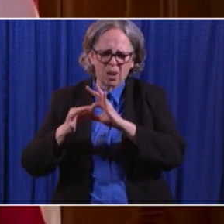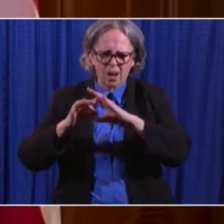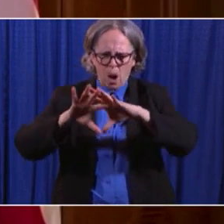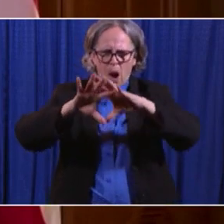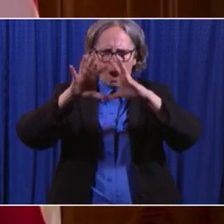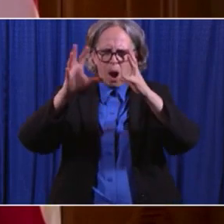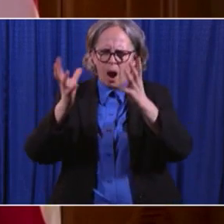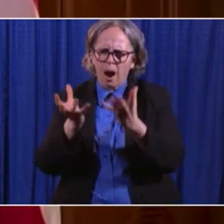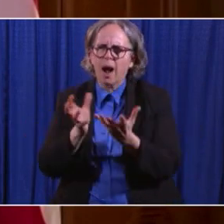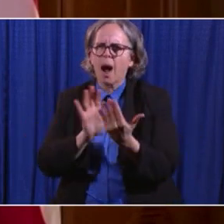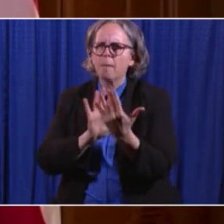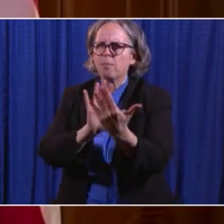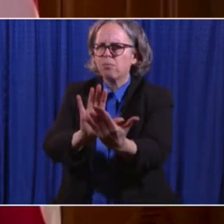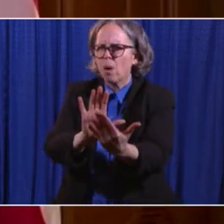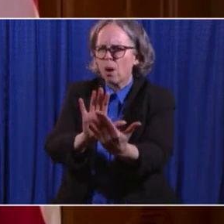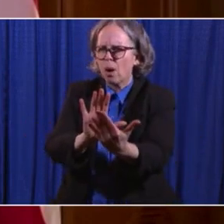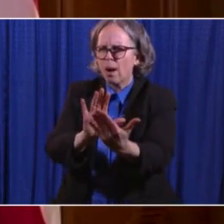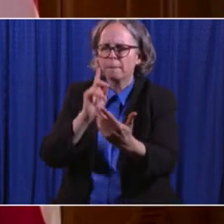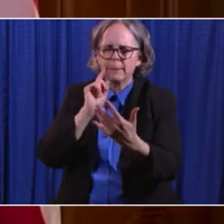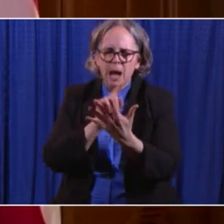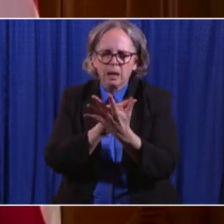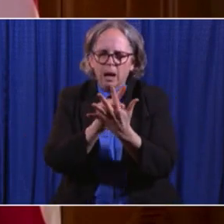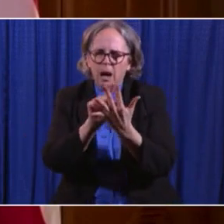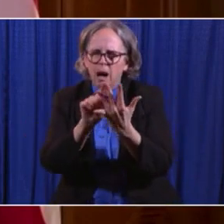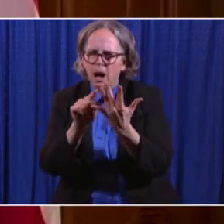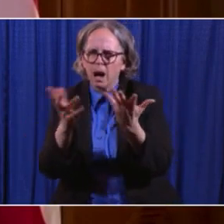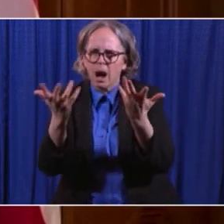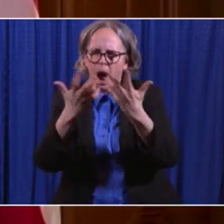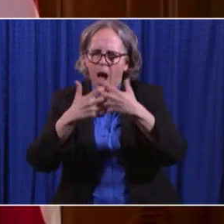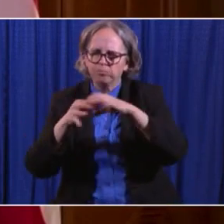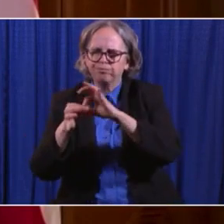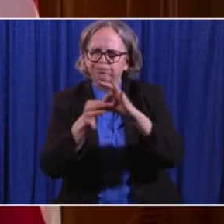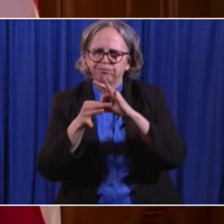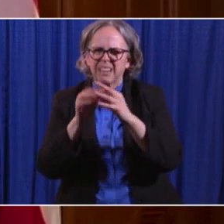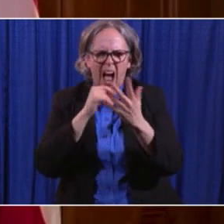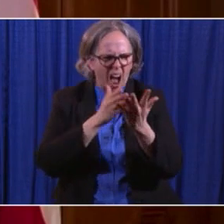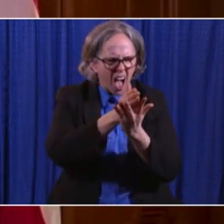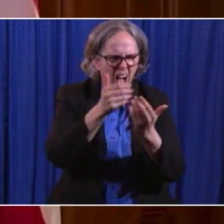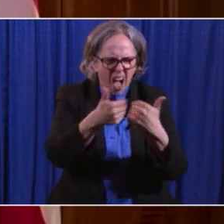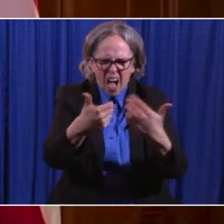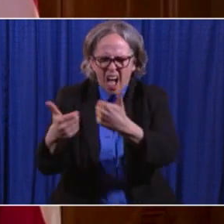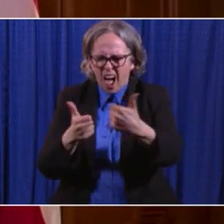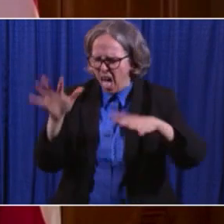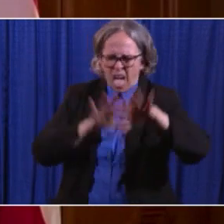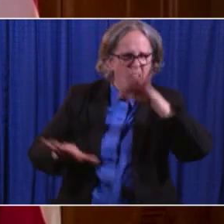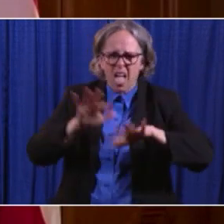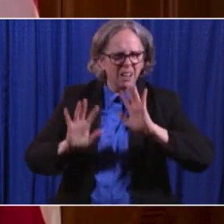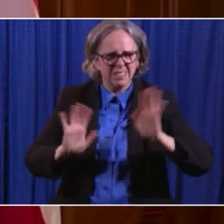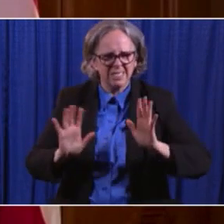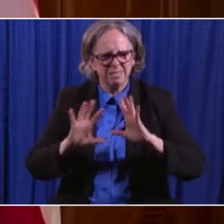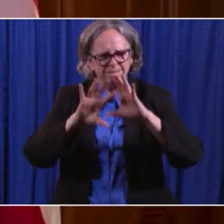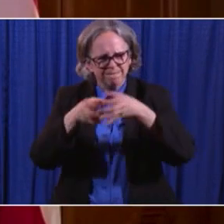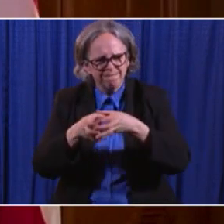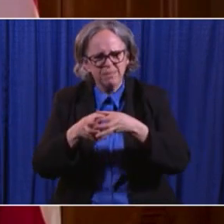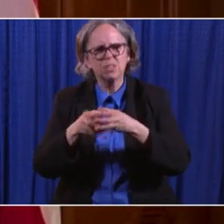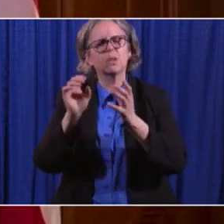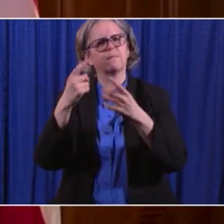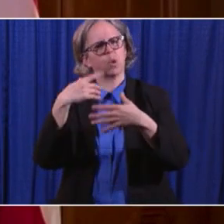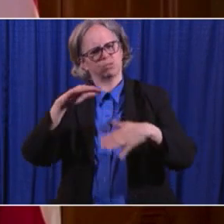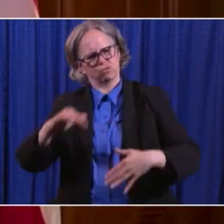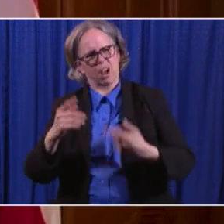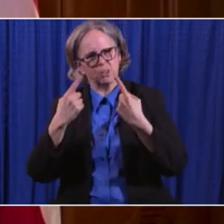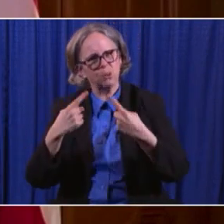would give them some assurance that things would work out the best that they could, and that everyone would be